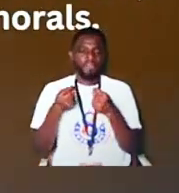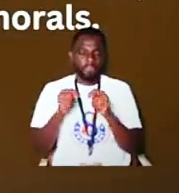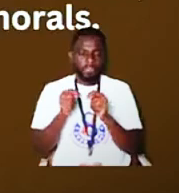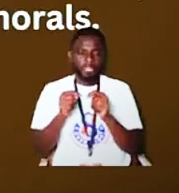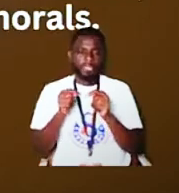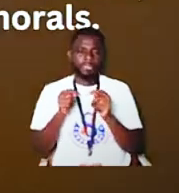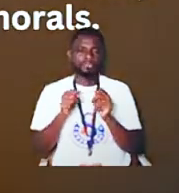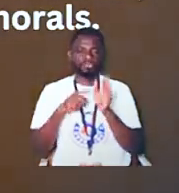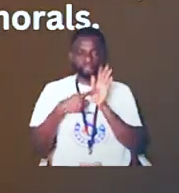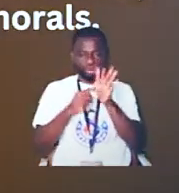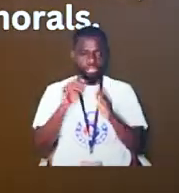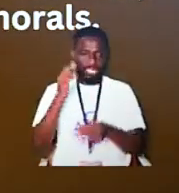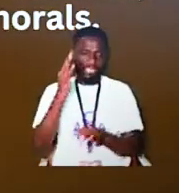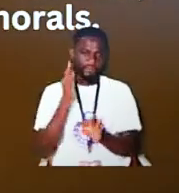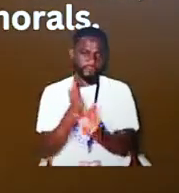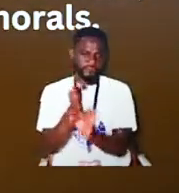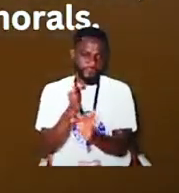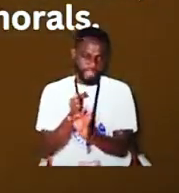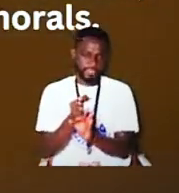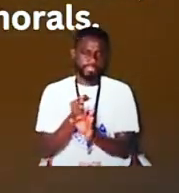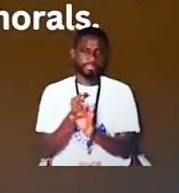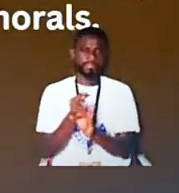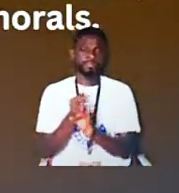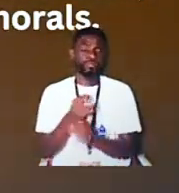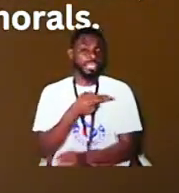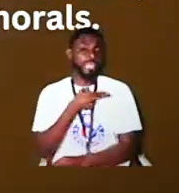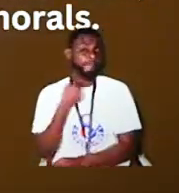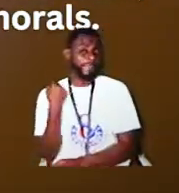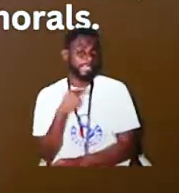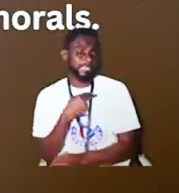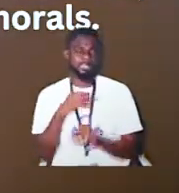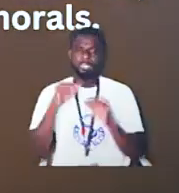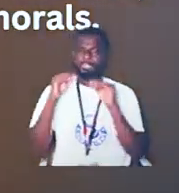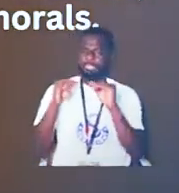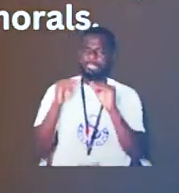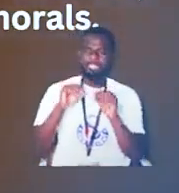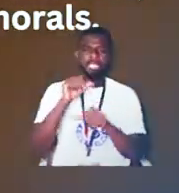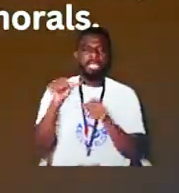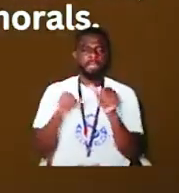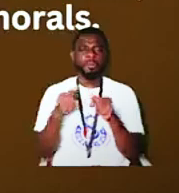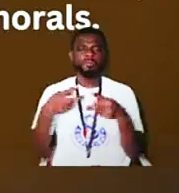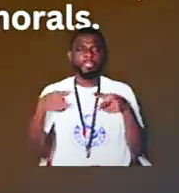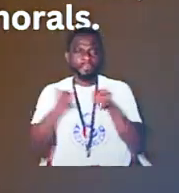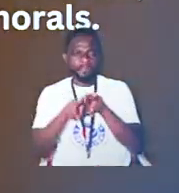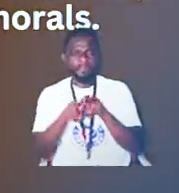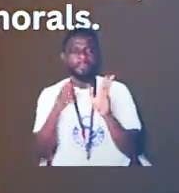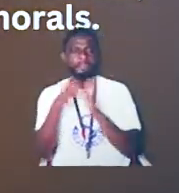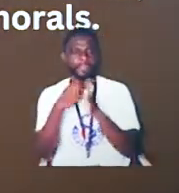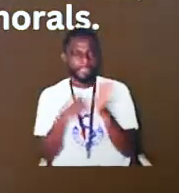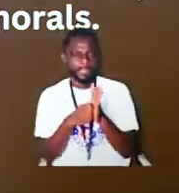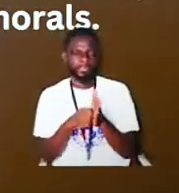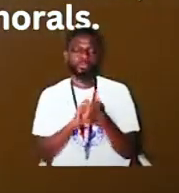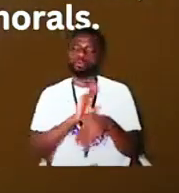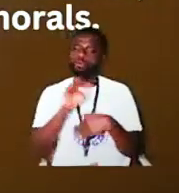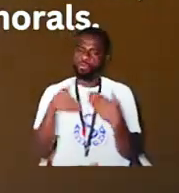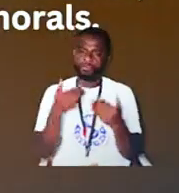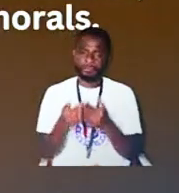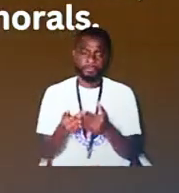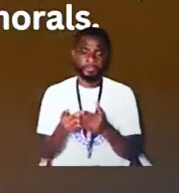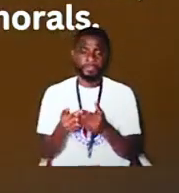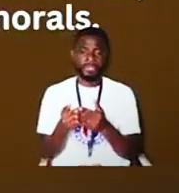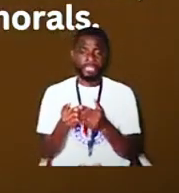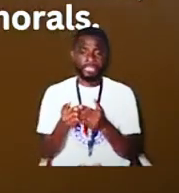public sphere. So their pastors were teaching them about ethics and values and all that. And according